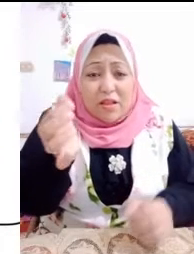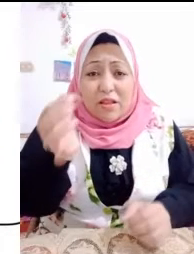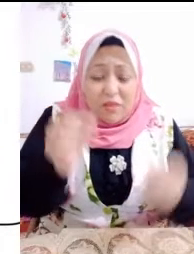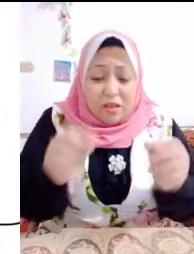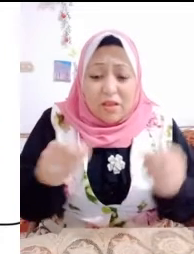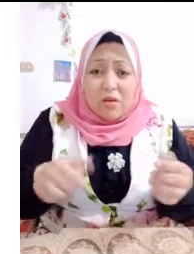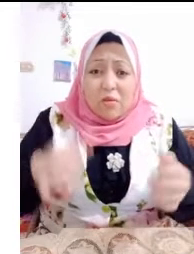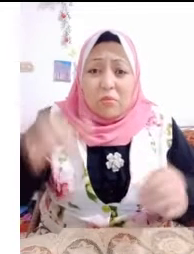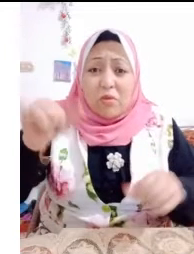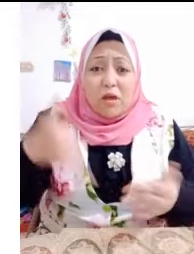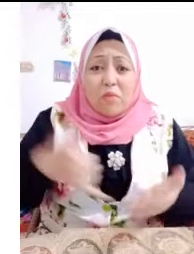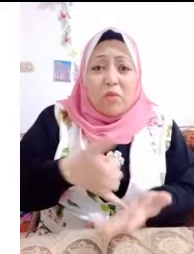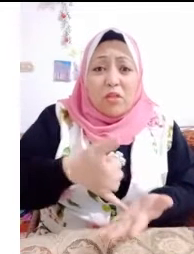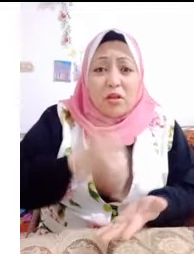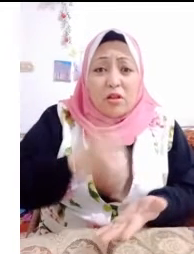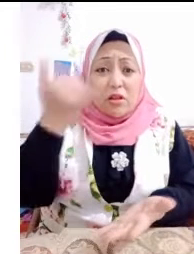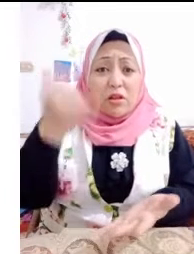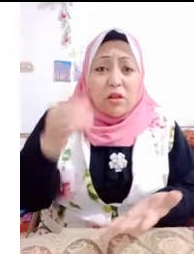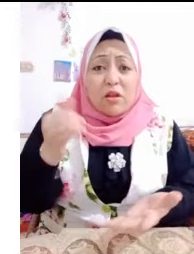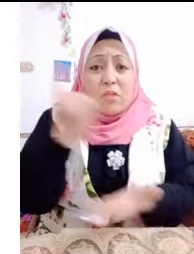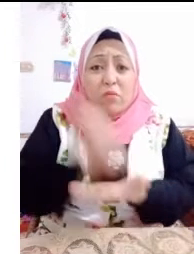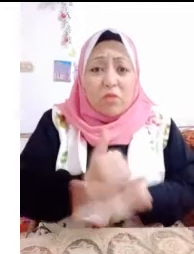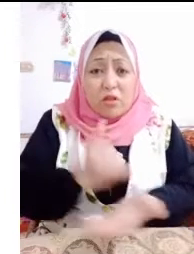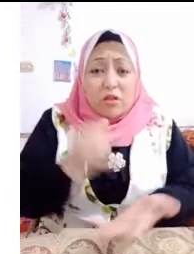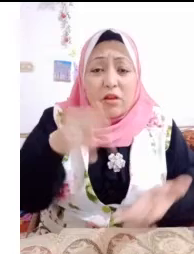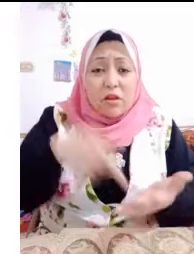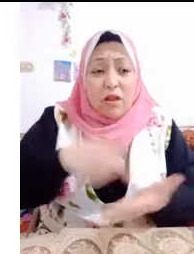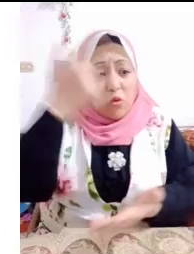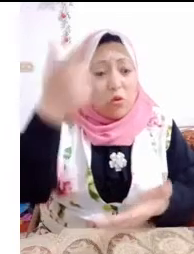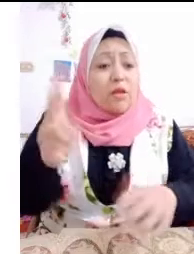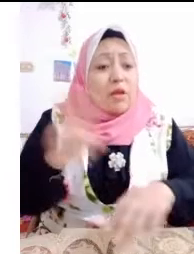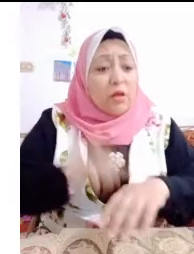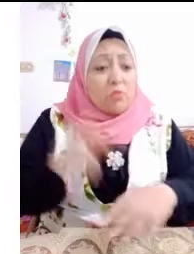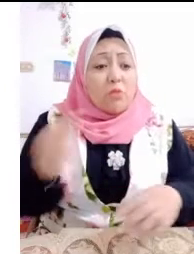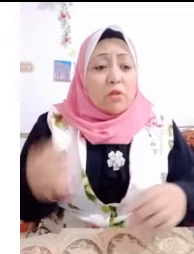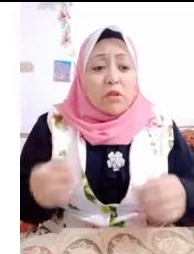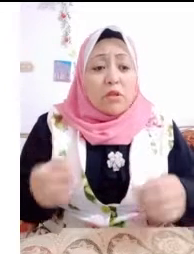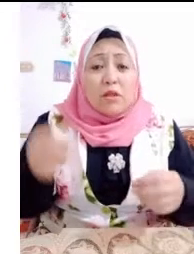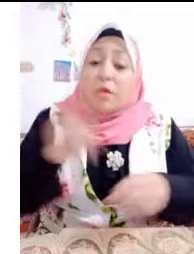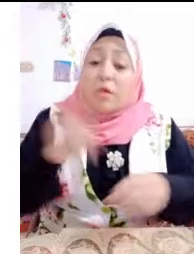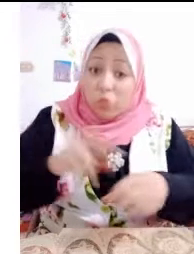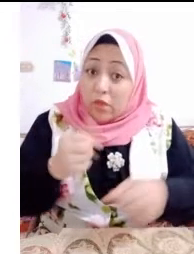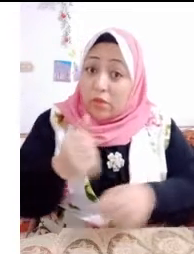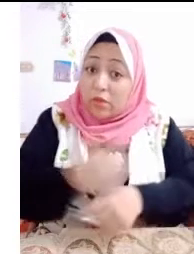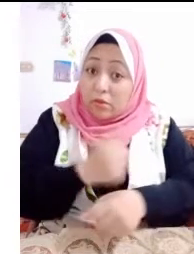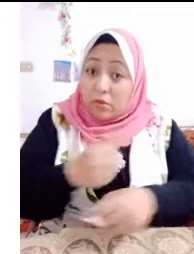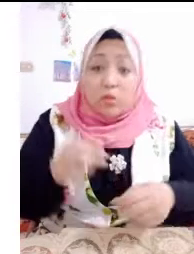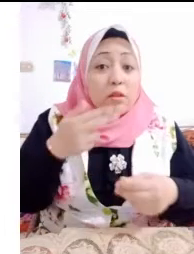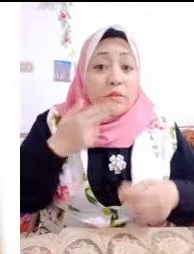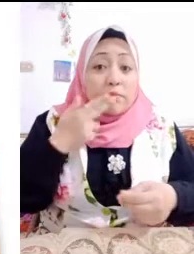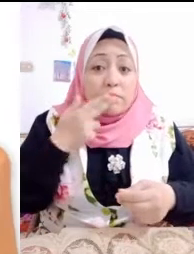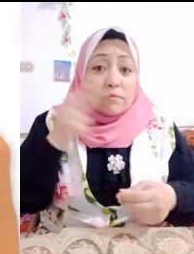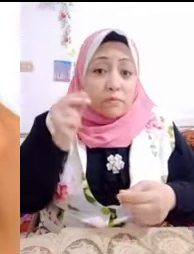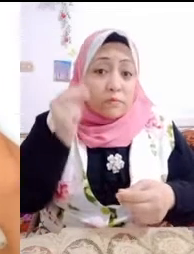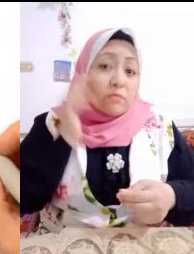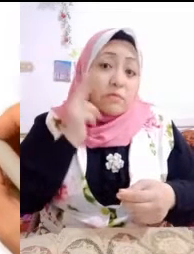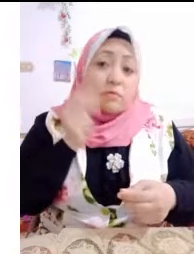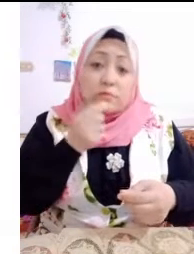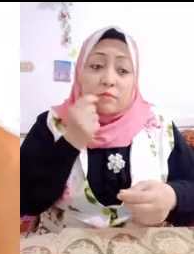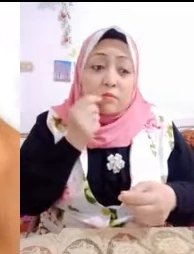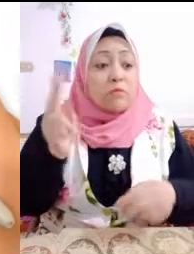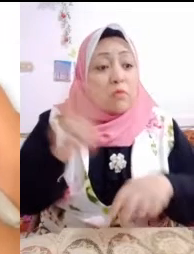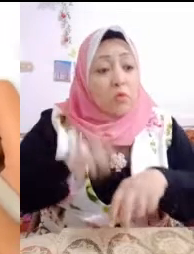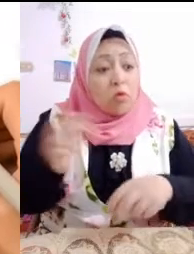sources. First, microplastics can be made on purpose. Cosmetics, such as makeup and toothpaste, may contain